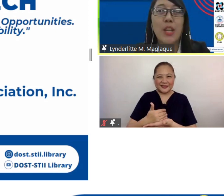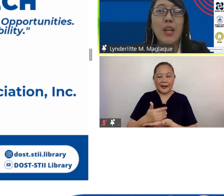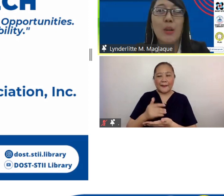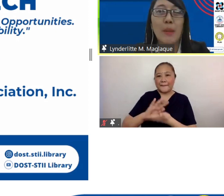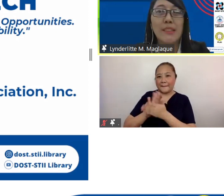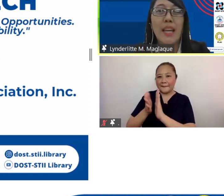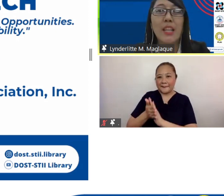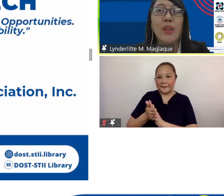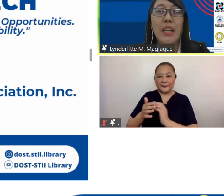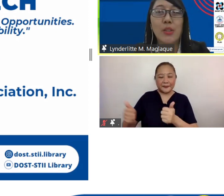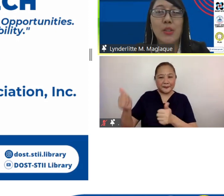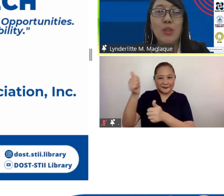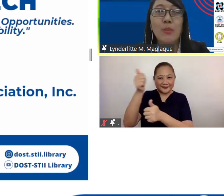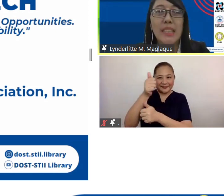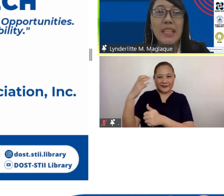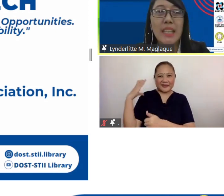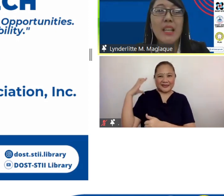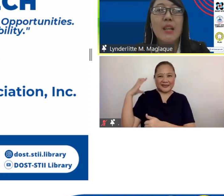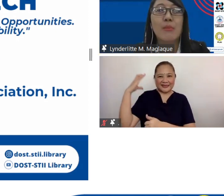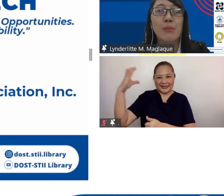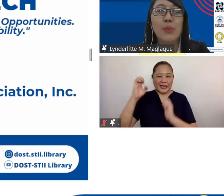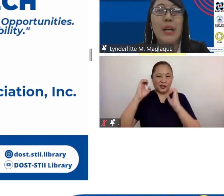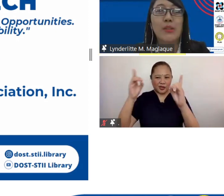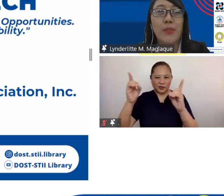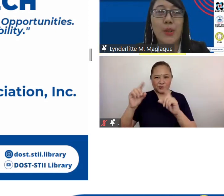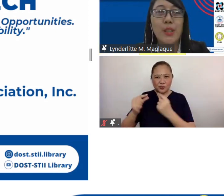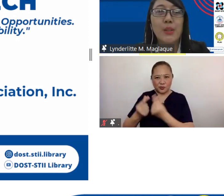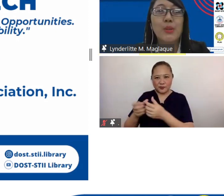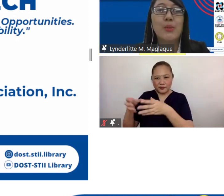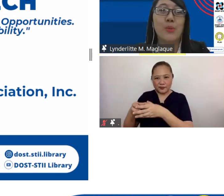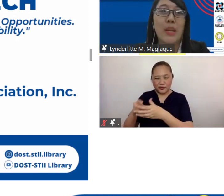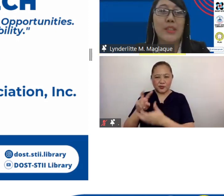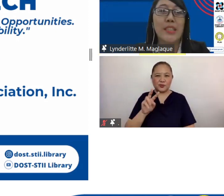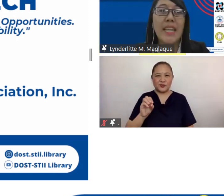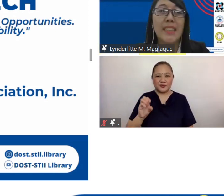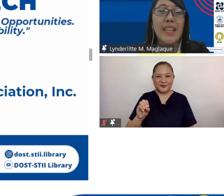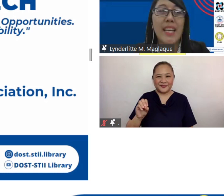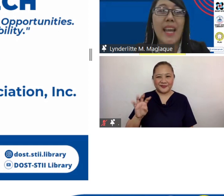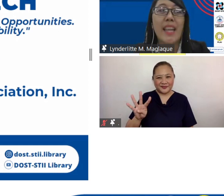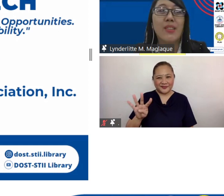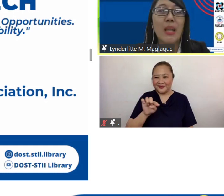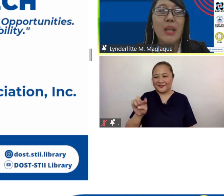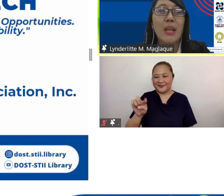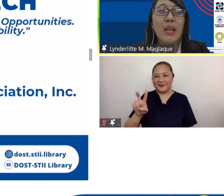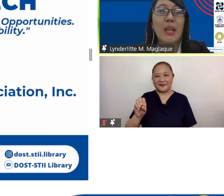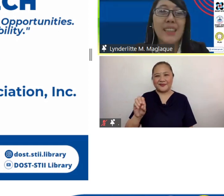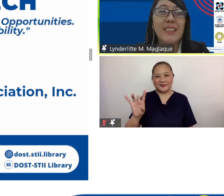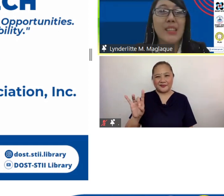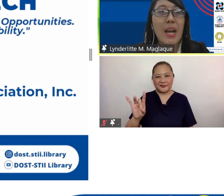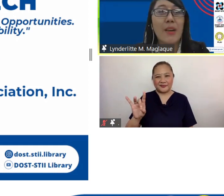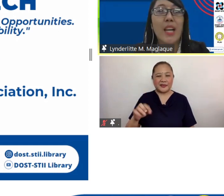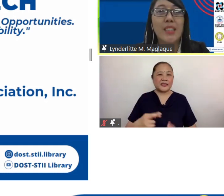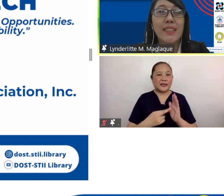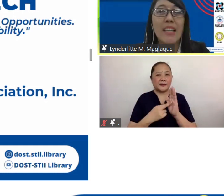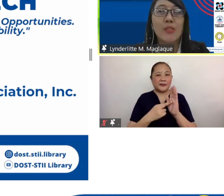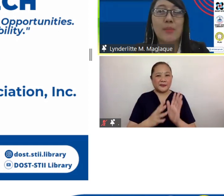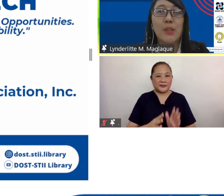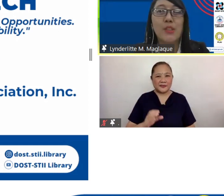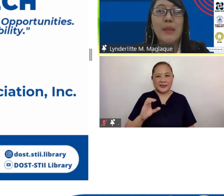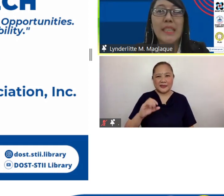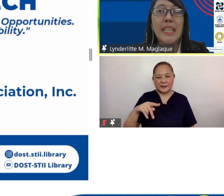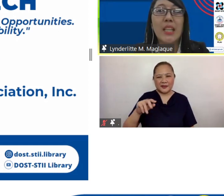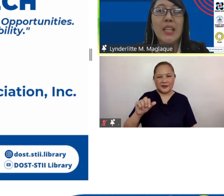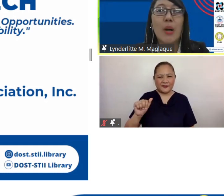the chair of its Education Committee from 2004 to 2008, and represented SIPABA in the task